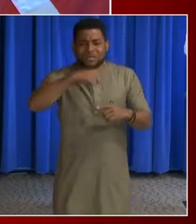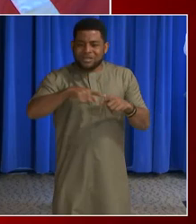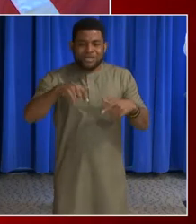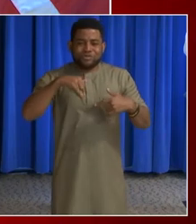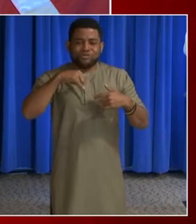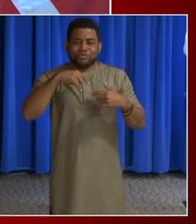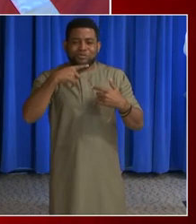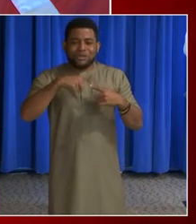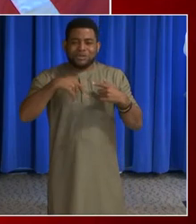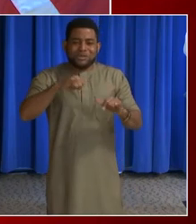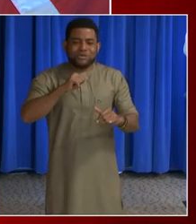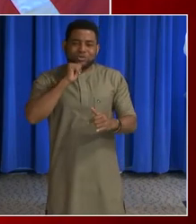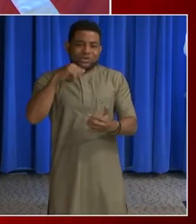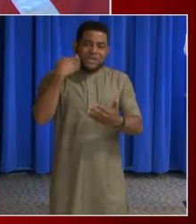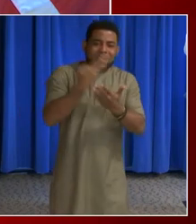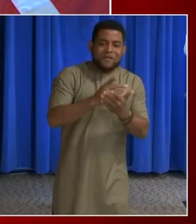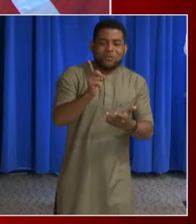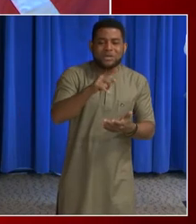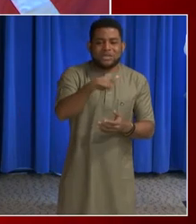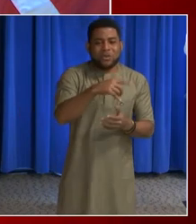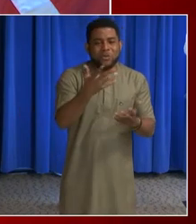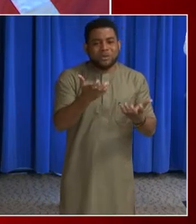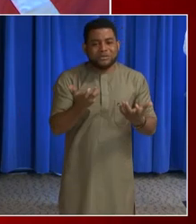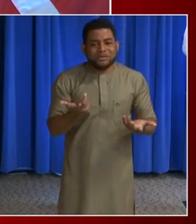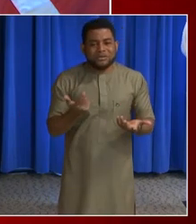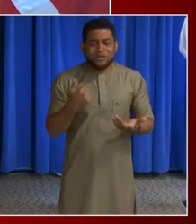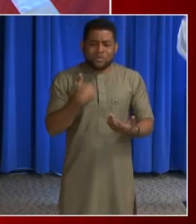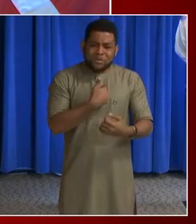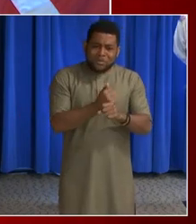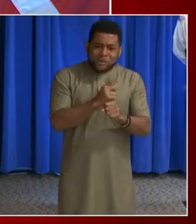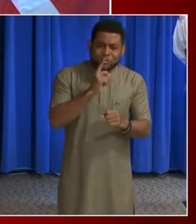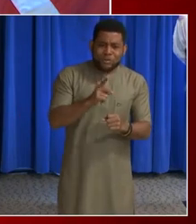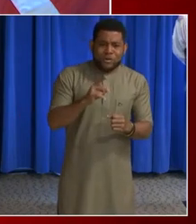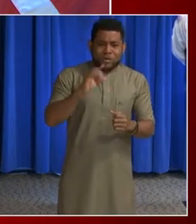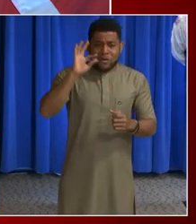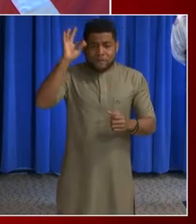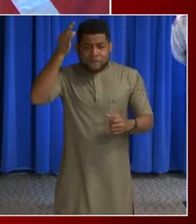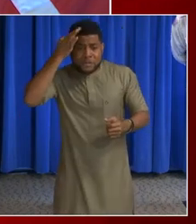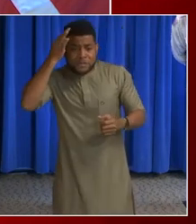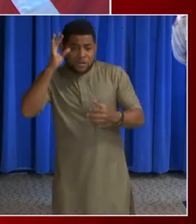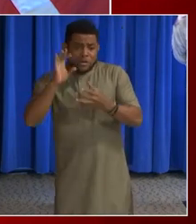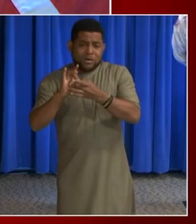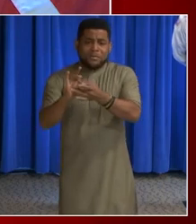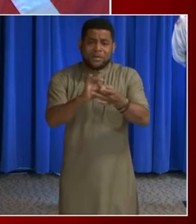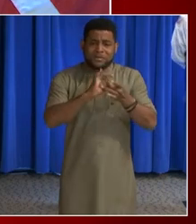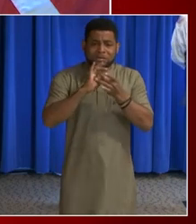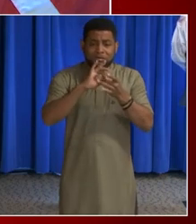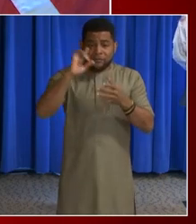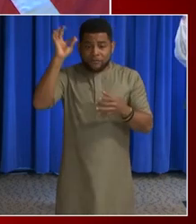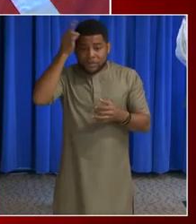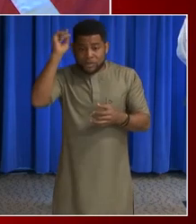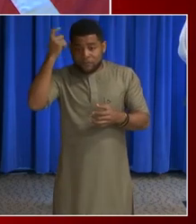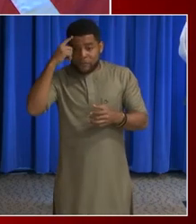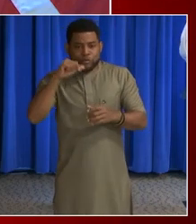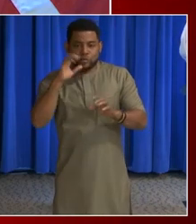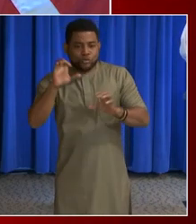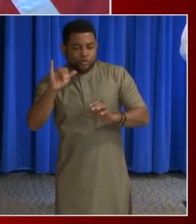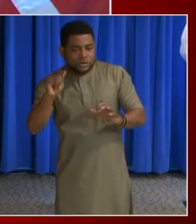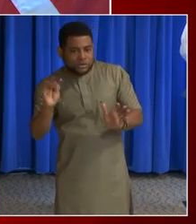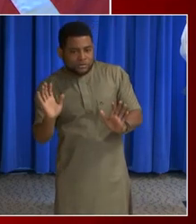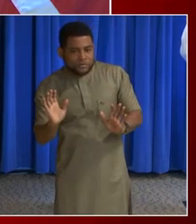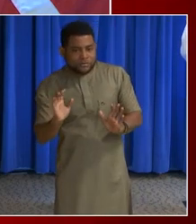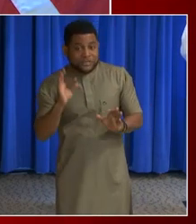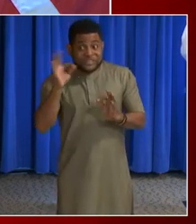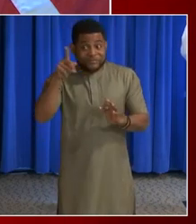so we really need federal coordination. Now, if the federal government's not going to do it, they need to at